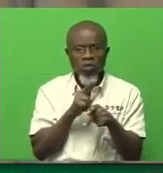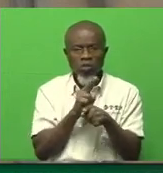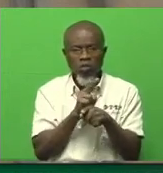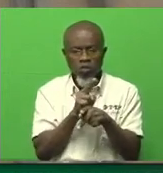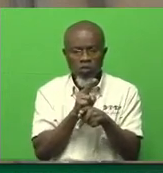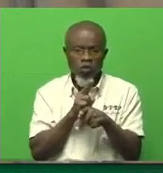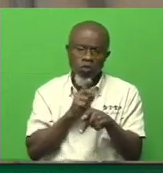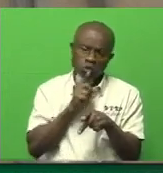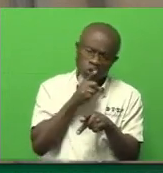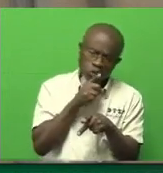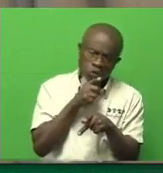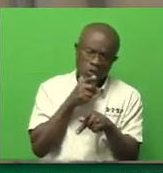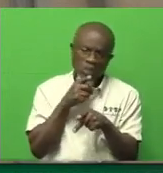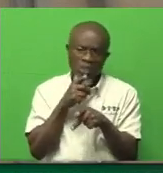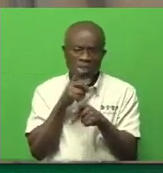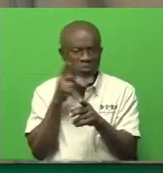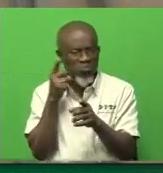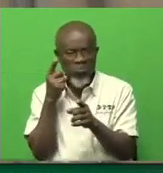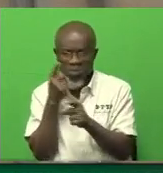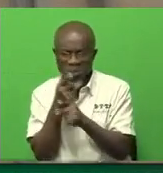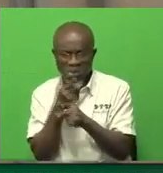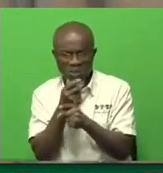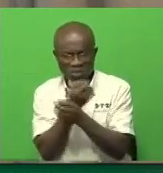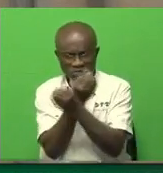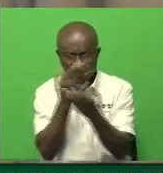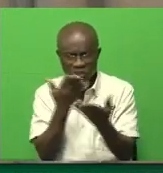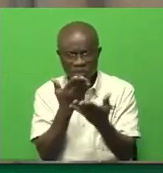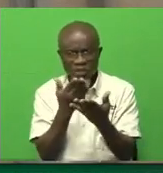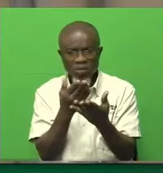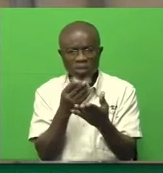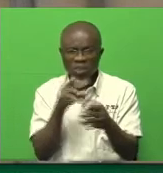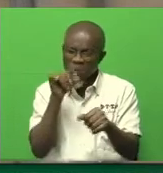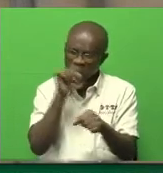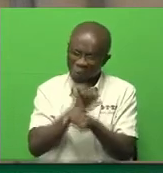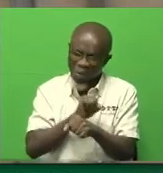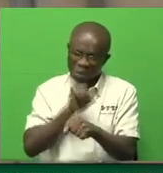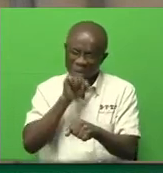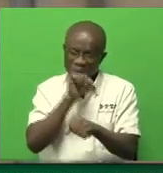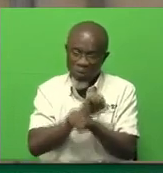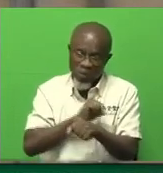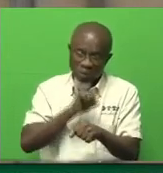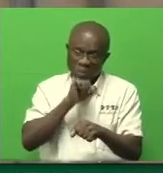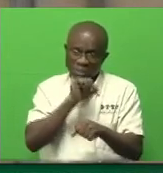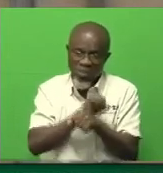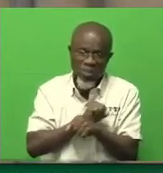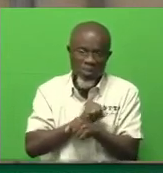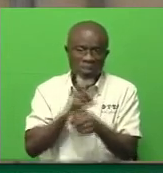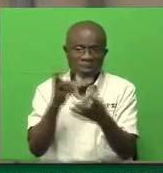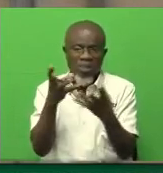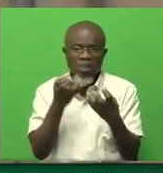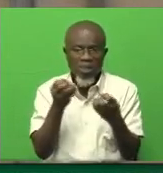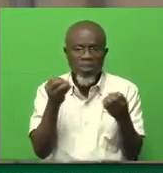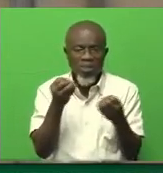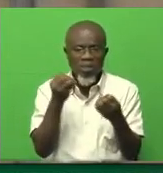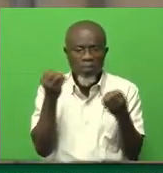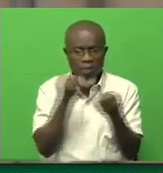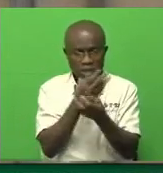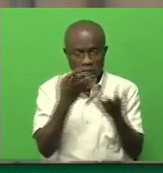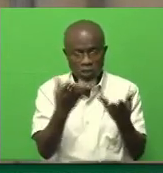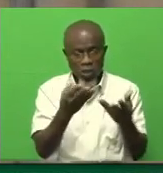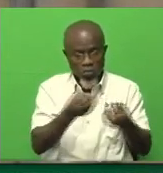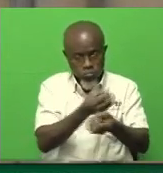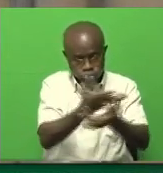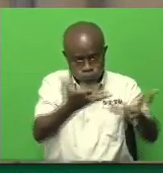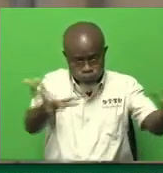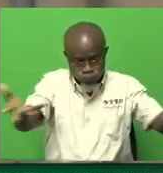harder to get our narrative out because there is something in the atmosphere in The Ether